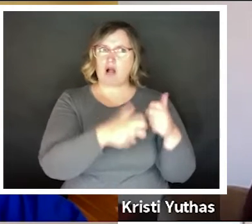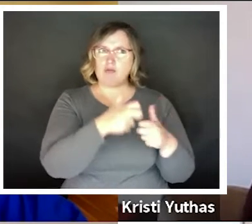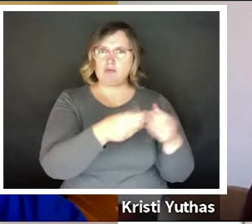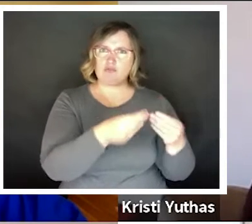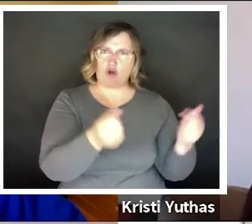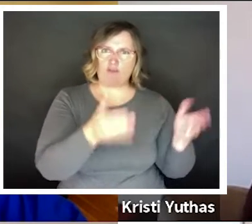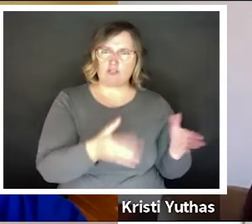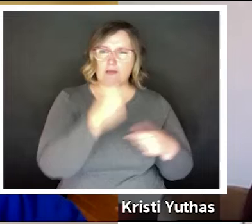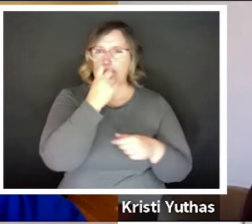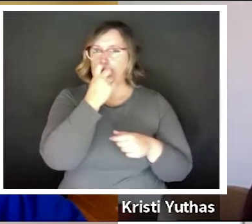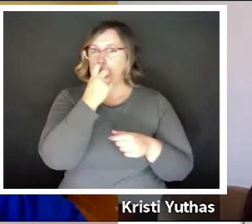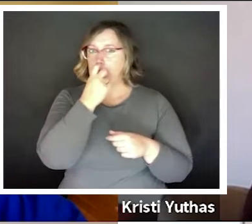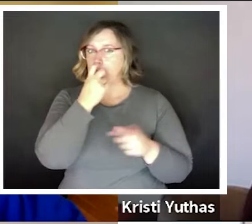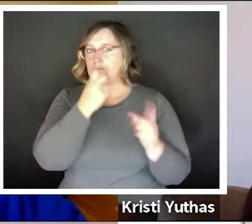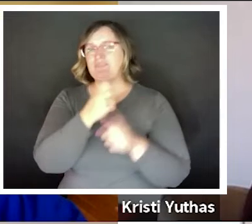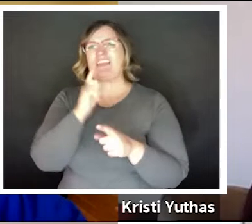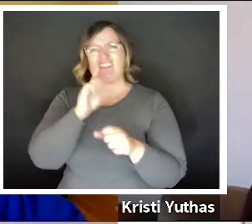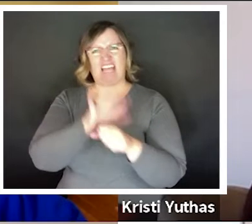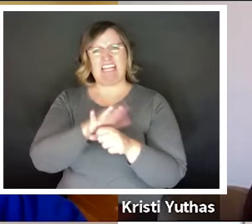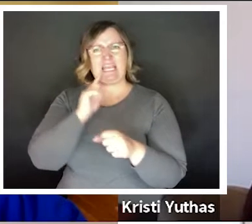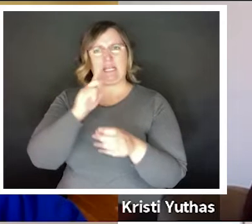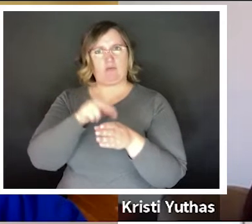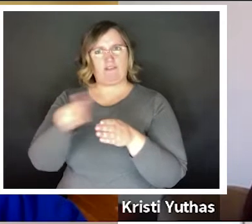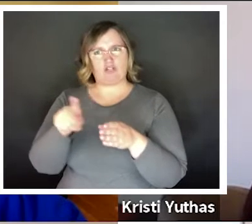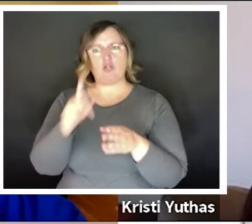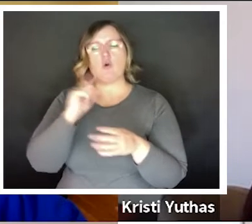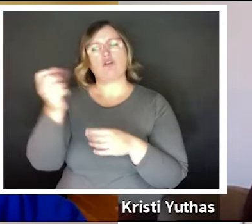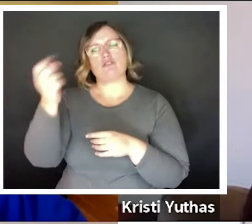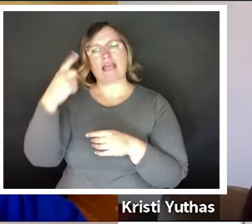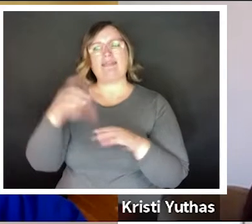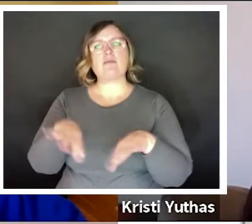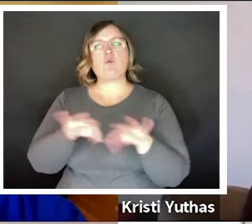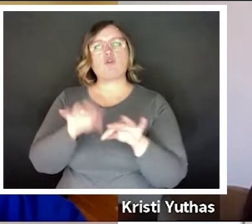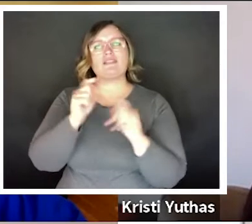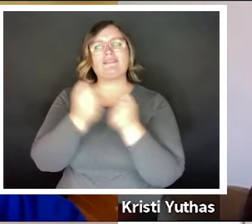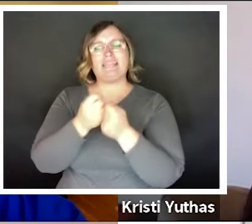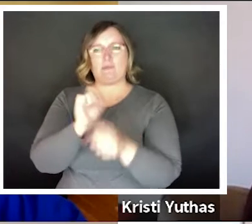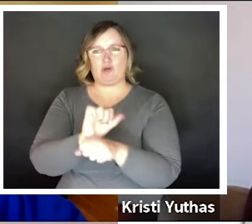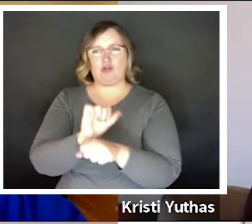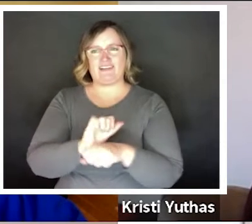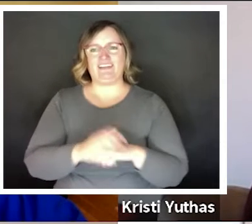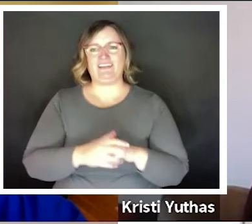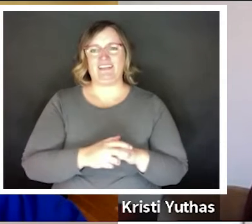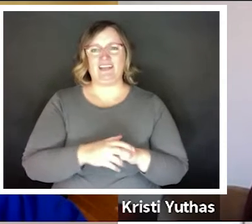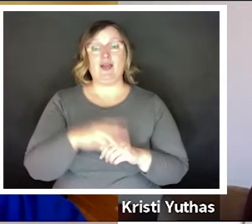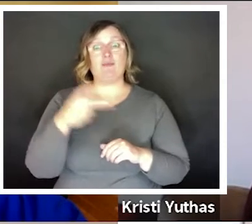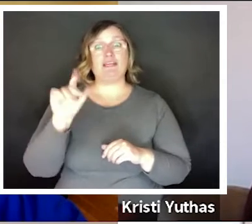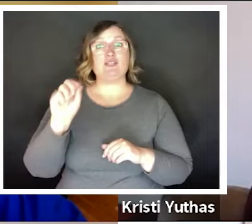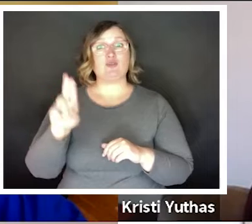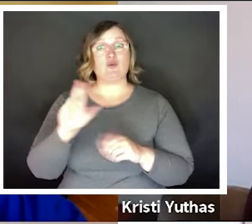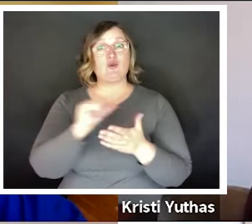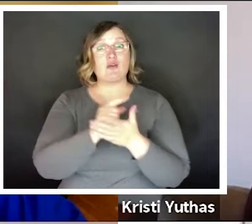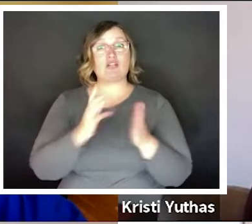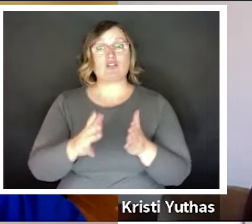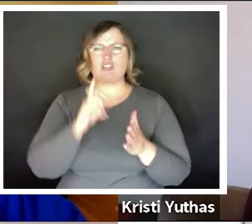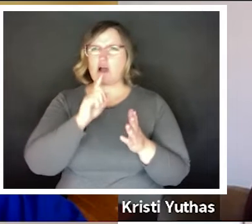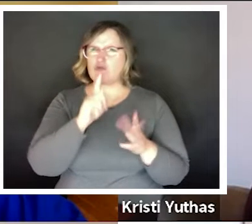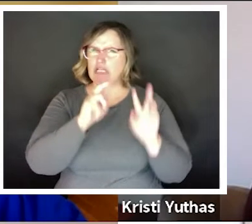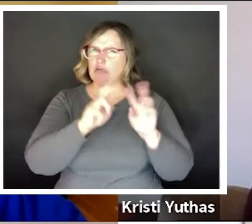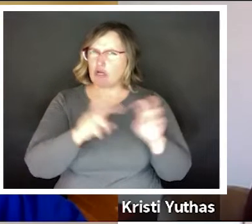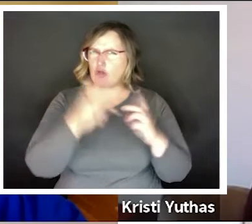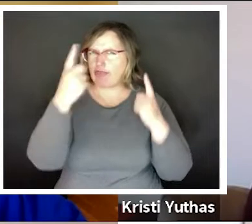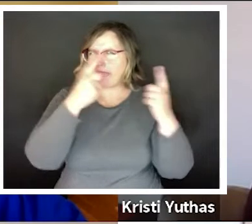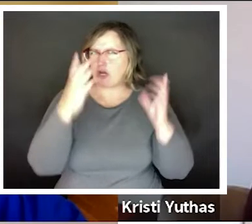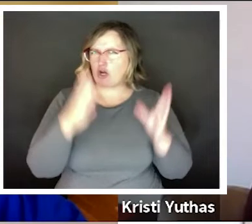PSU graduates are dedicated professionals who understand the importance of teamwork. Our PSU graduates are critical thinkers who work